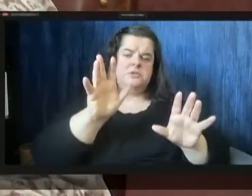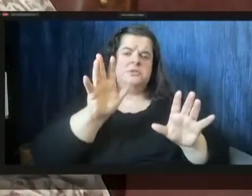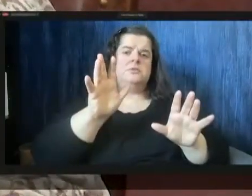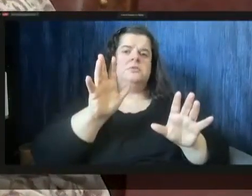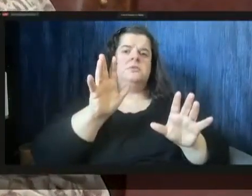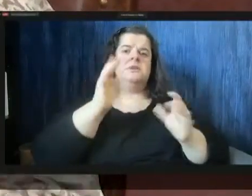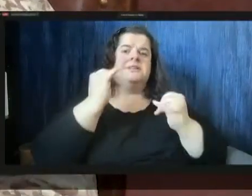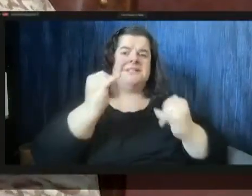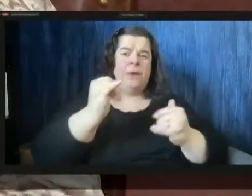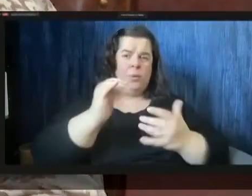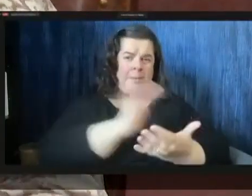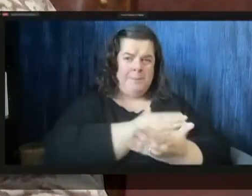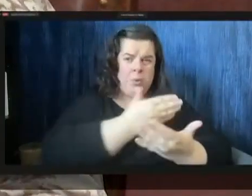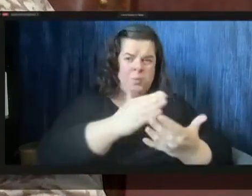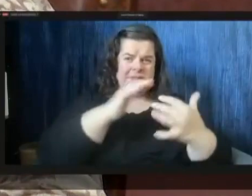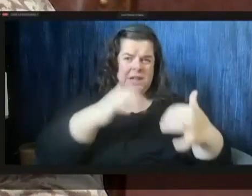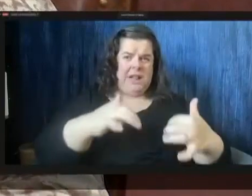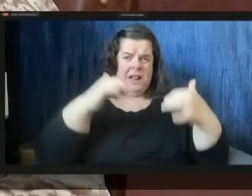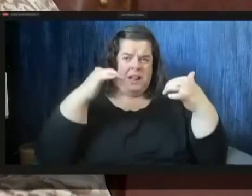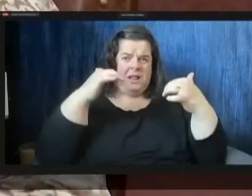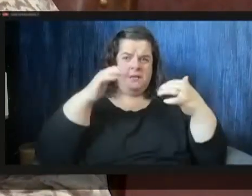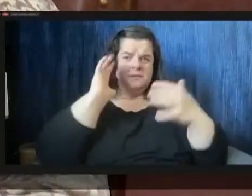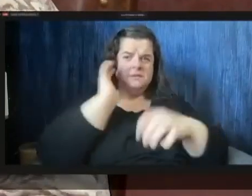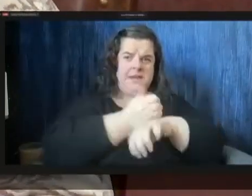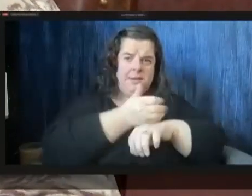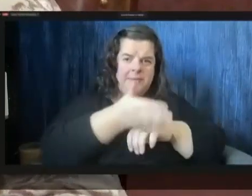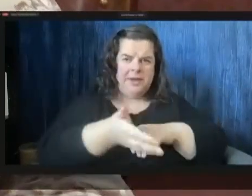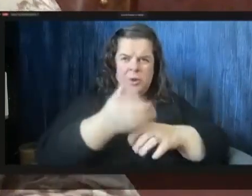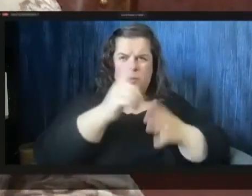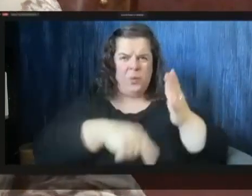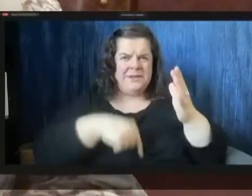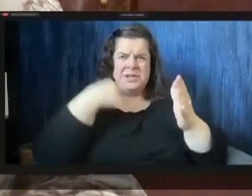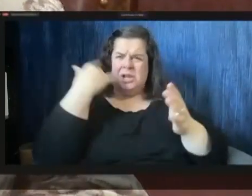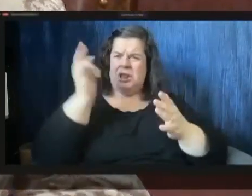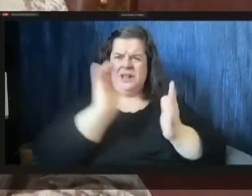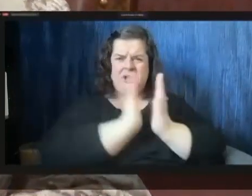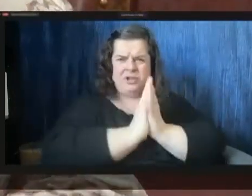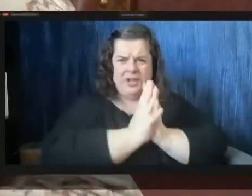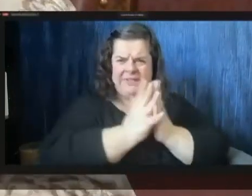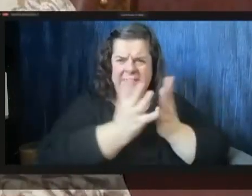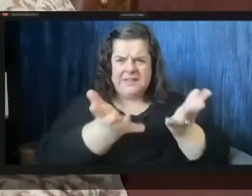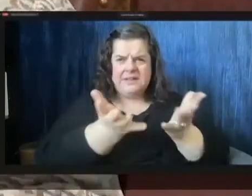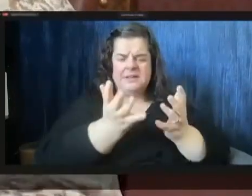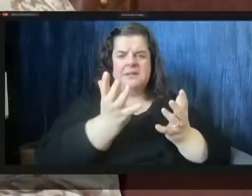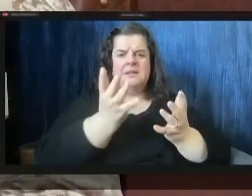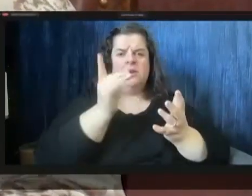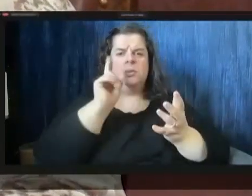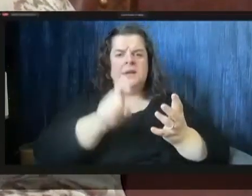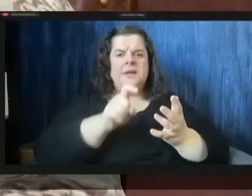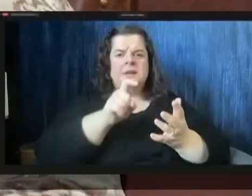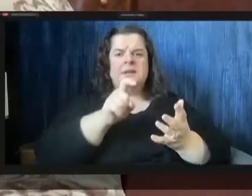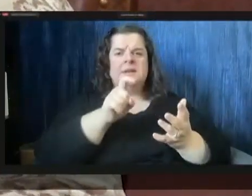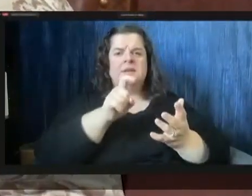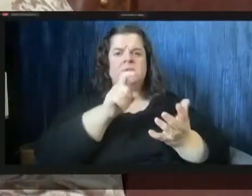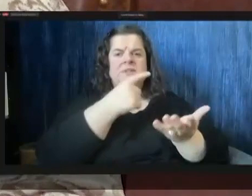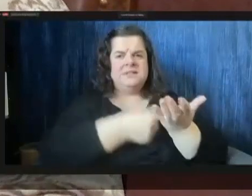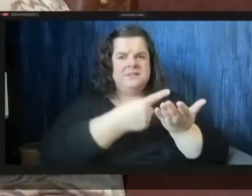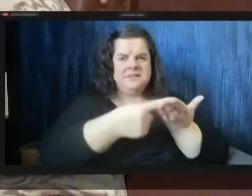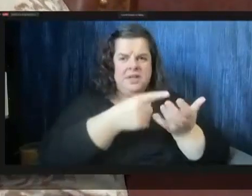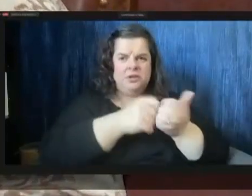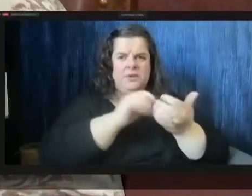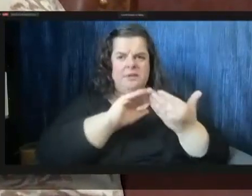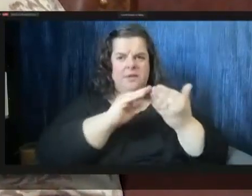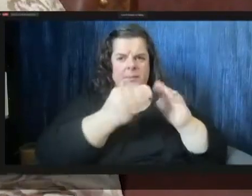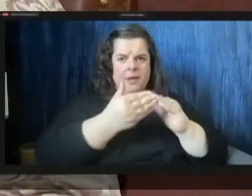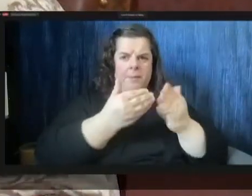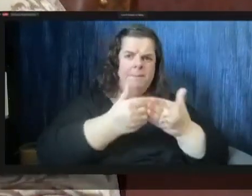venue down there. So what is that going to be like? And these are things that need to be addressed to the community, before